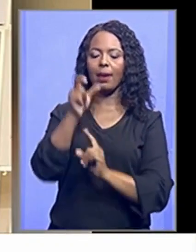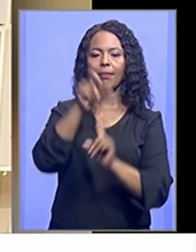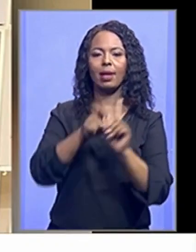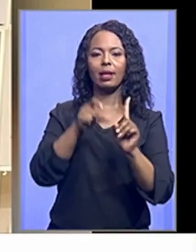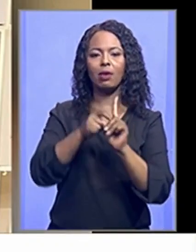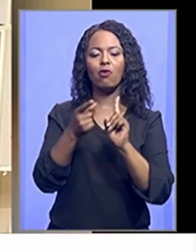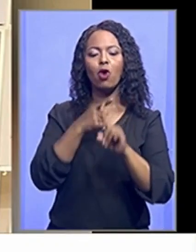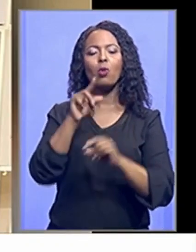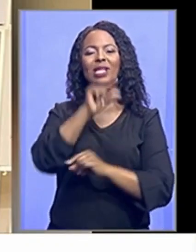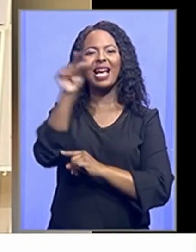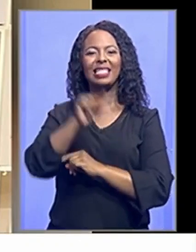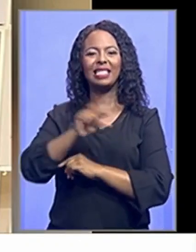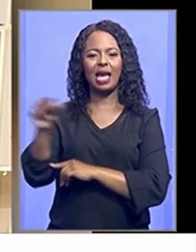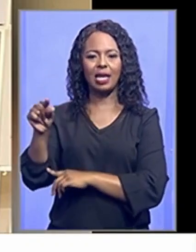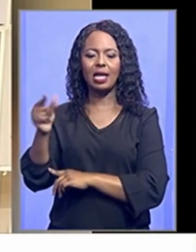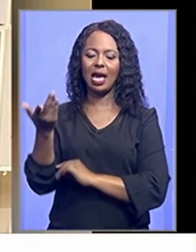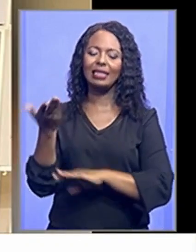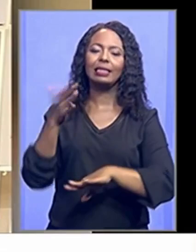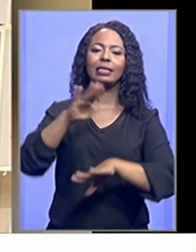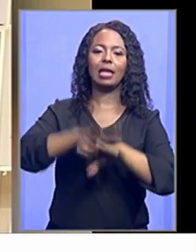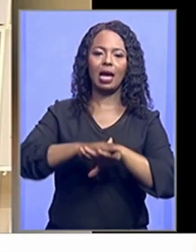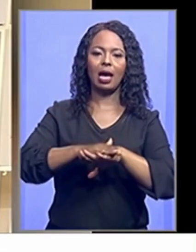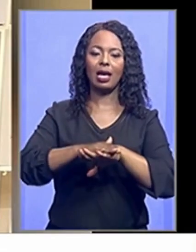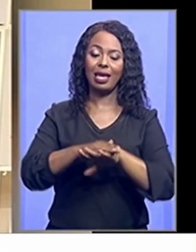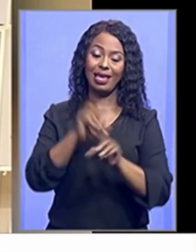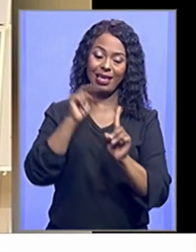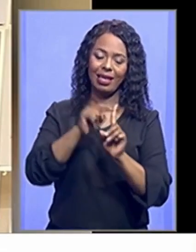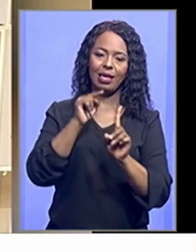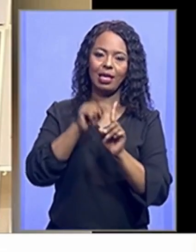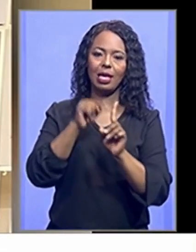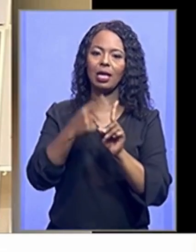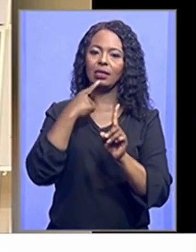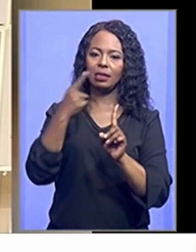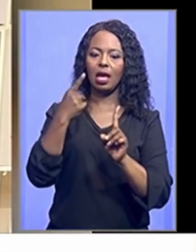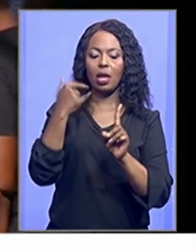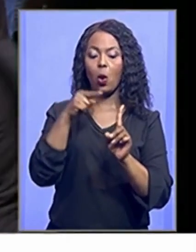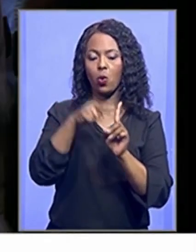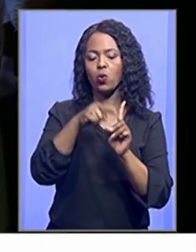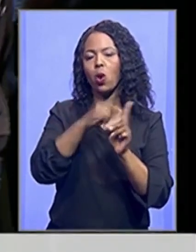a Tanzanian national who was alleged to have been